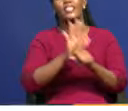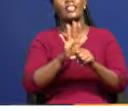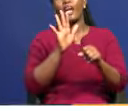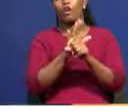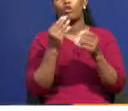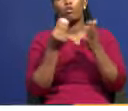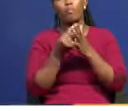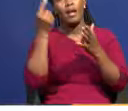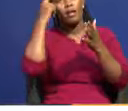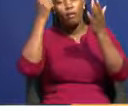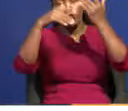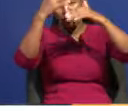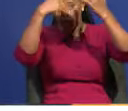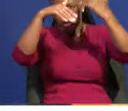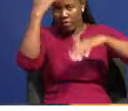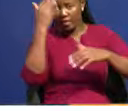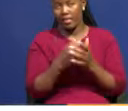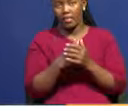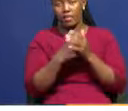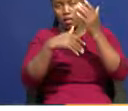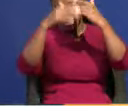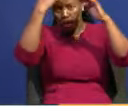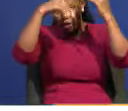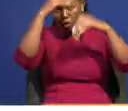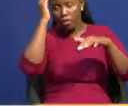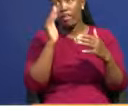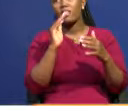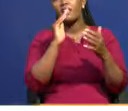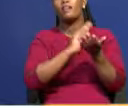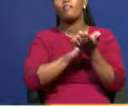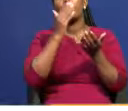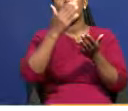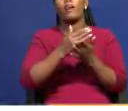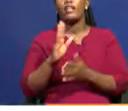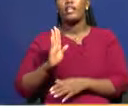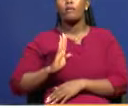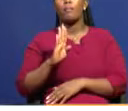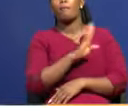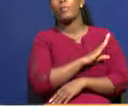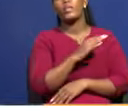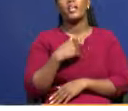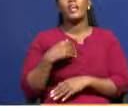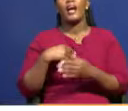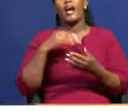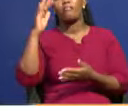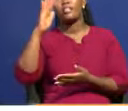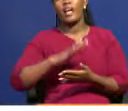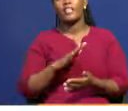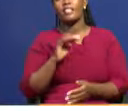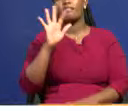education. University funding board, they have deducted 5.2 billion.